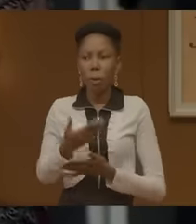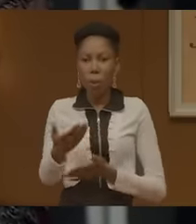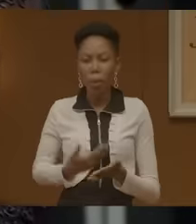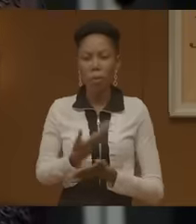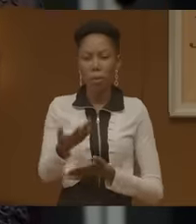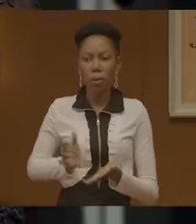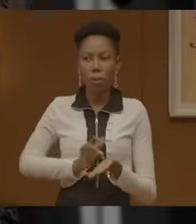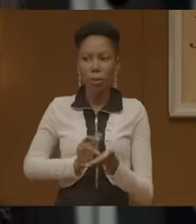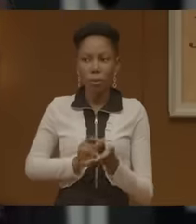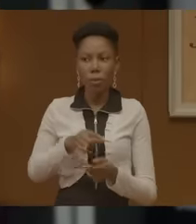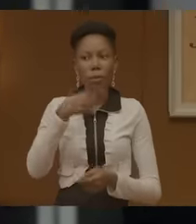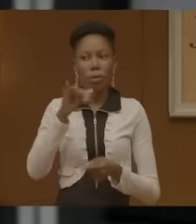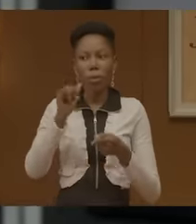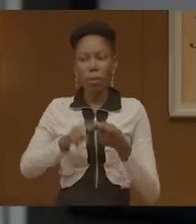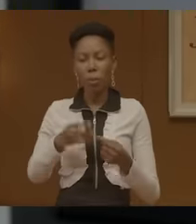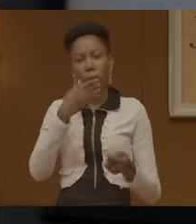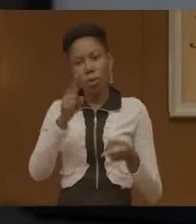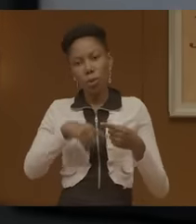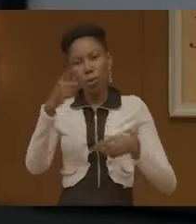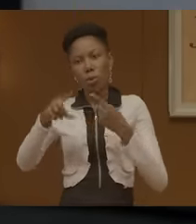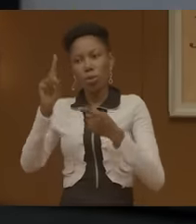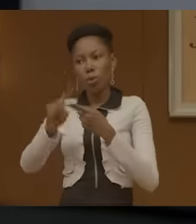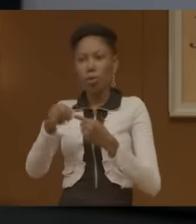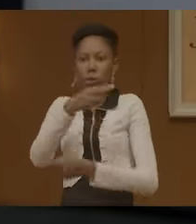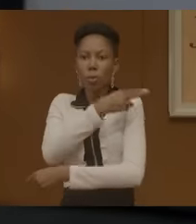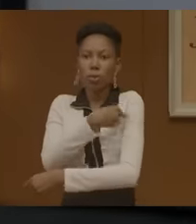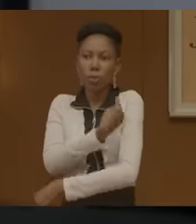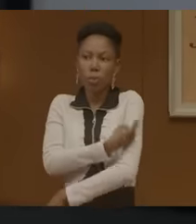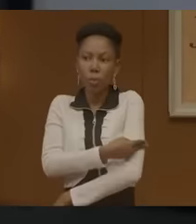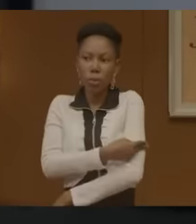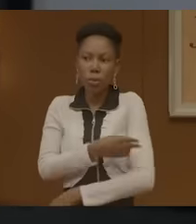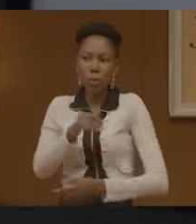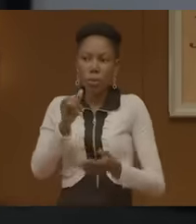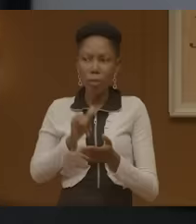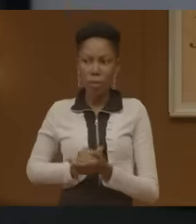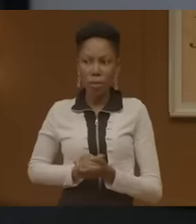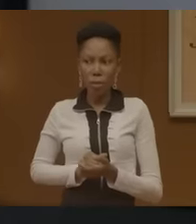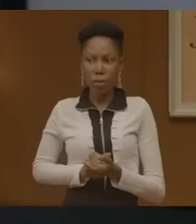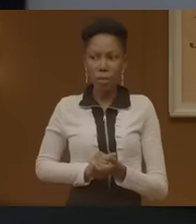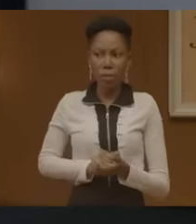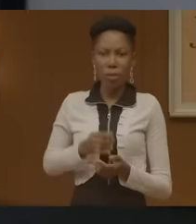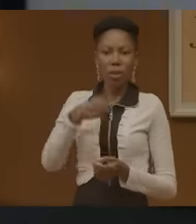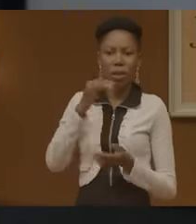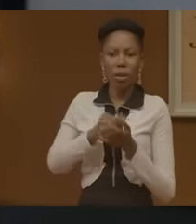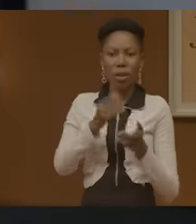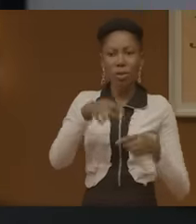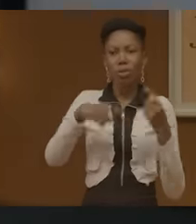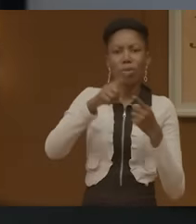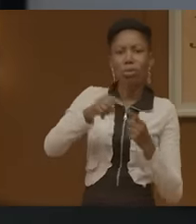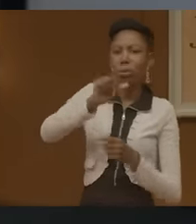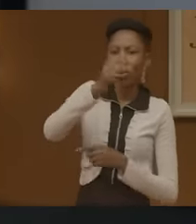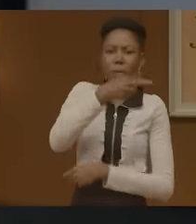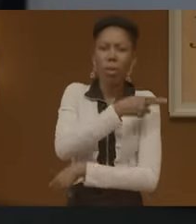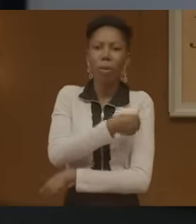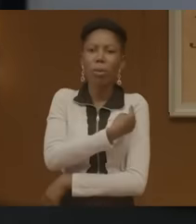was the chemist man that now told him that he should go to the hospital. That he went to one, I don't know, just say at Yanoba, that one hospital